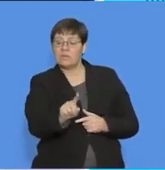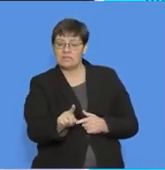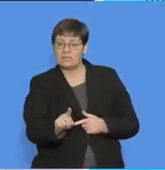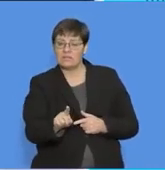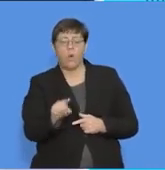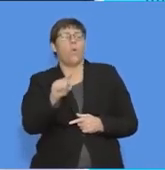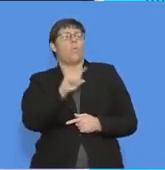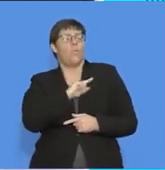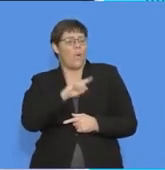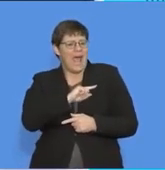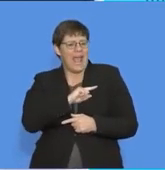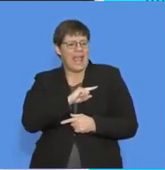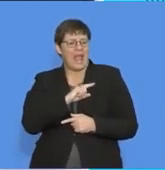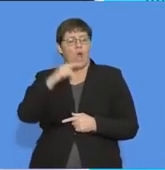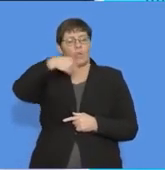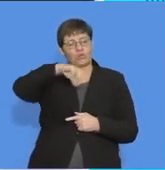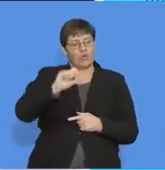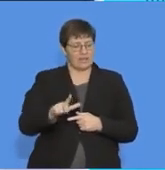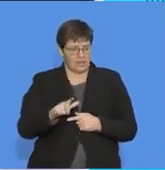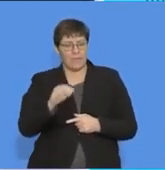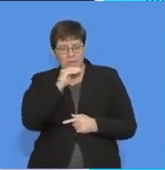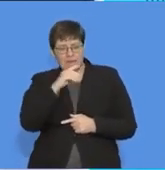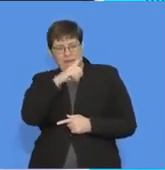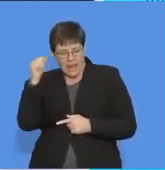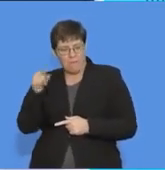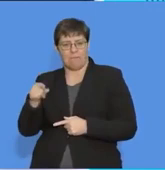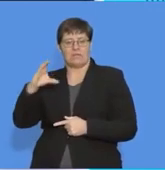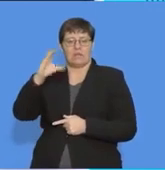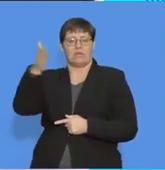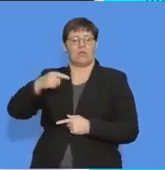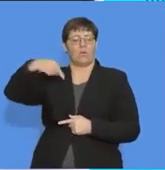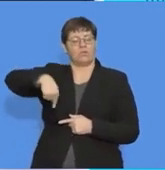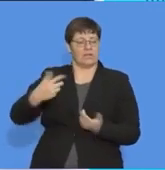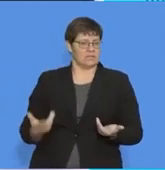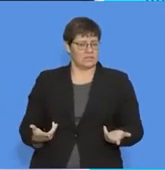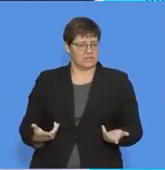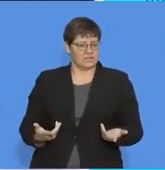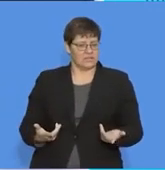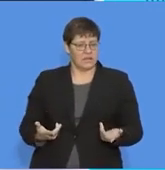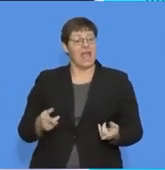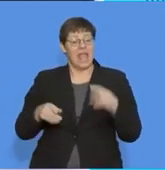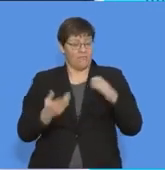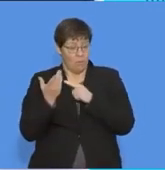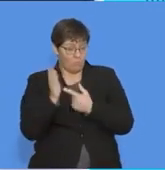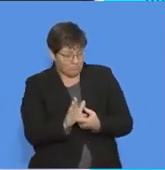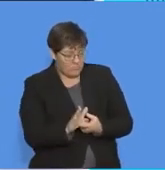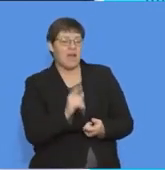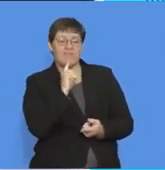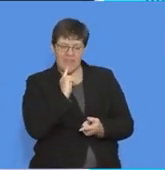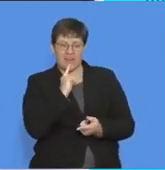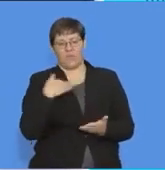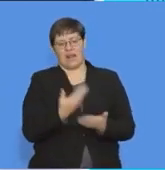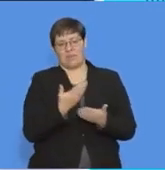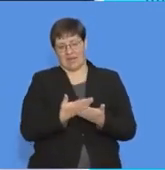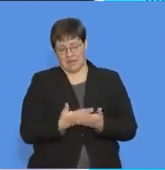asking you to prove what makes a quadrilateral to be called a cyclic quadrilateral, and then you can claim from